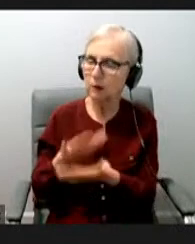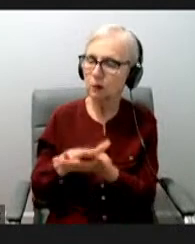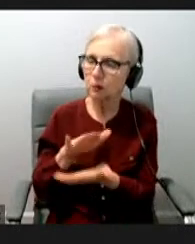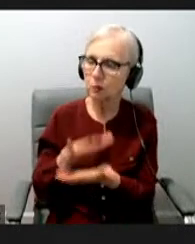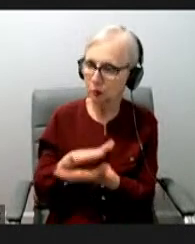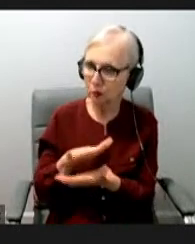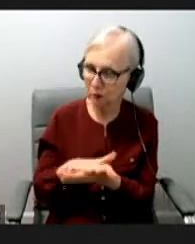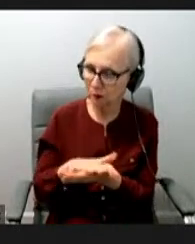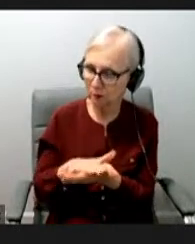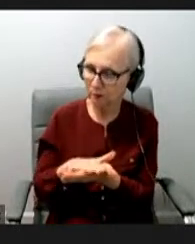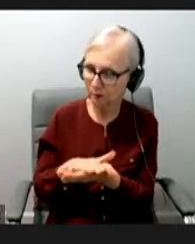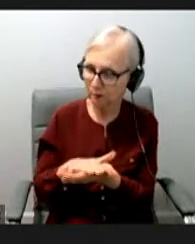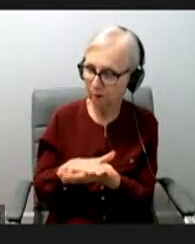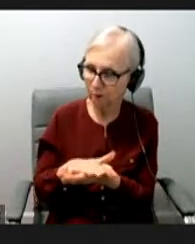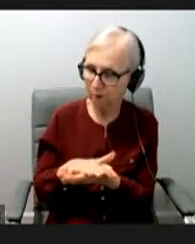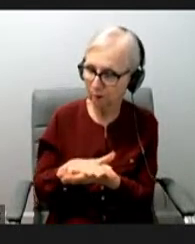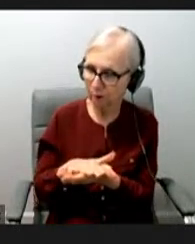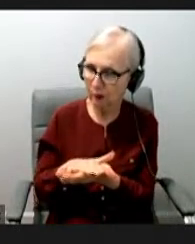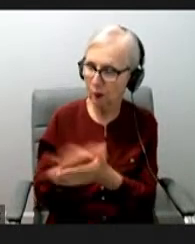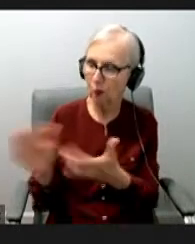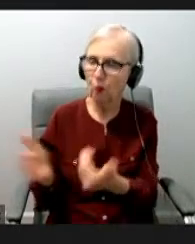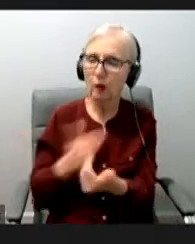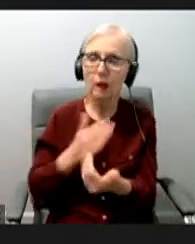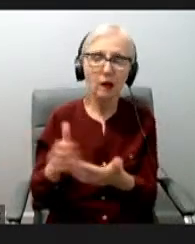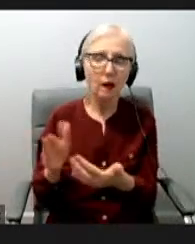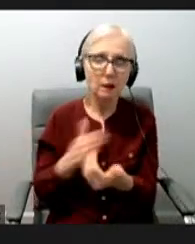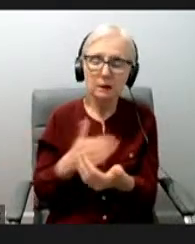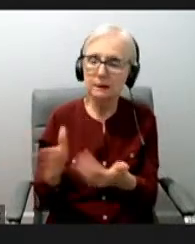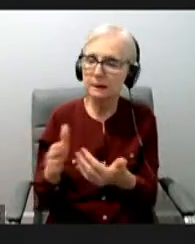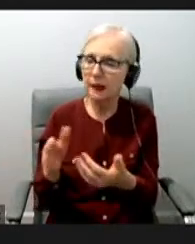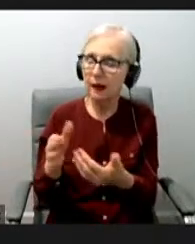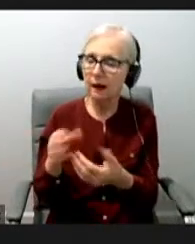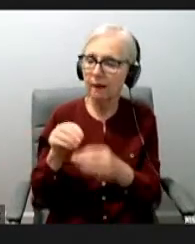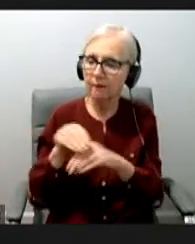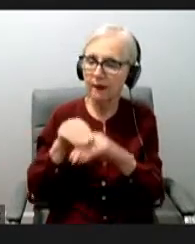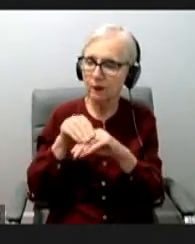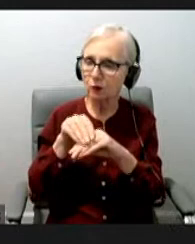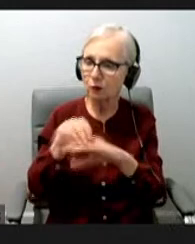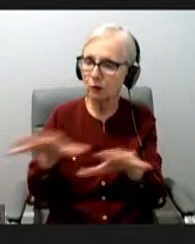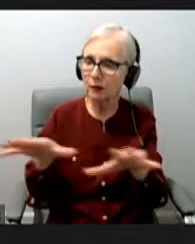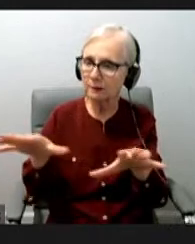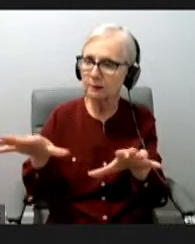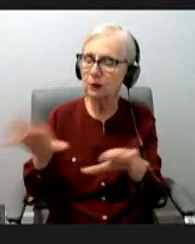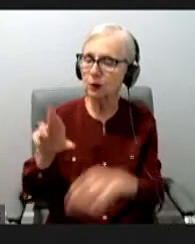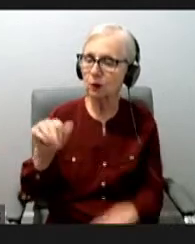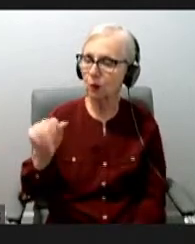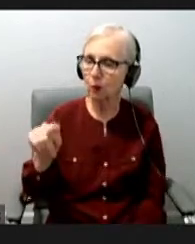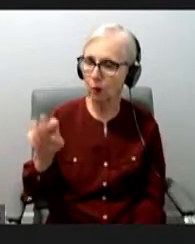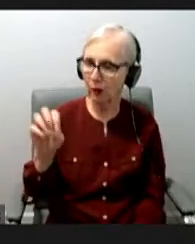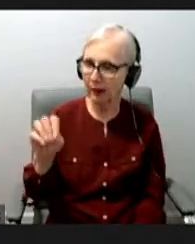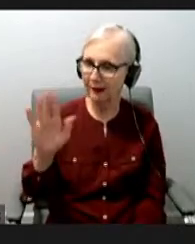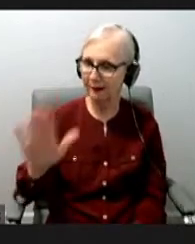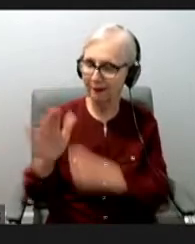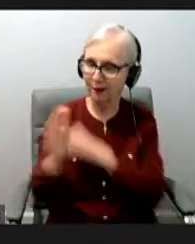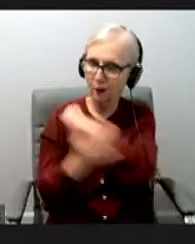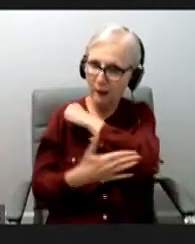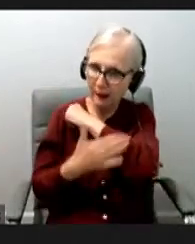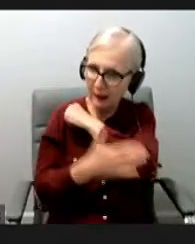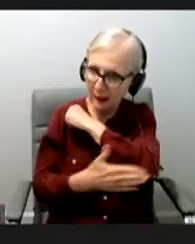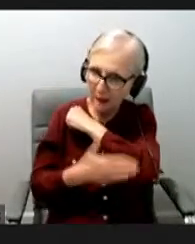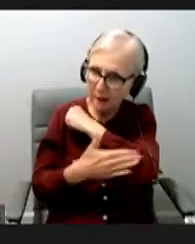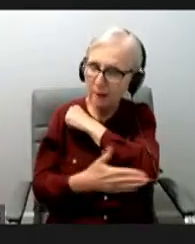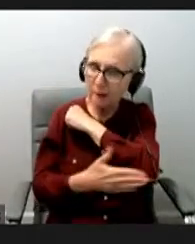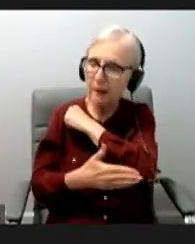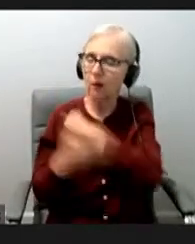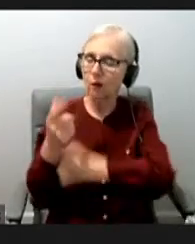would be, regardless of the transmission rate of cases in their county, regardless of vaccination